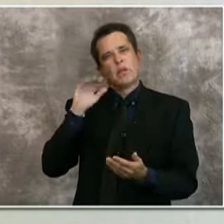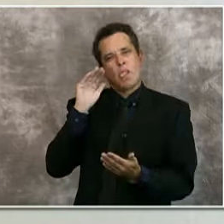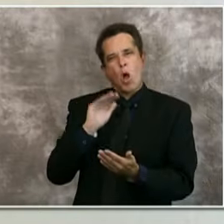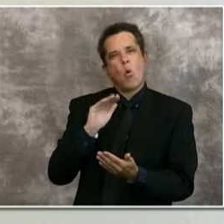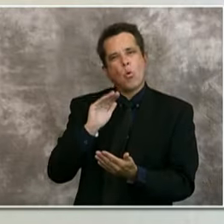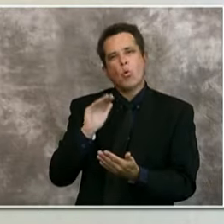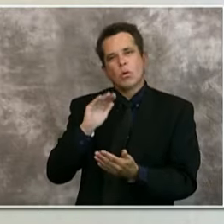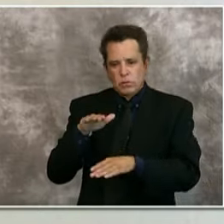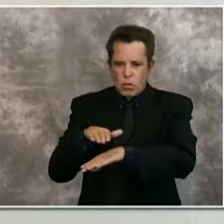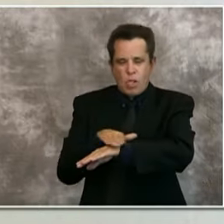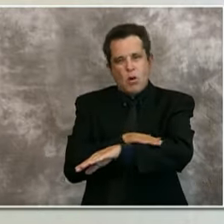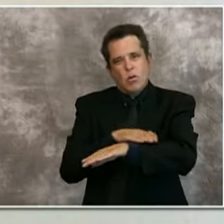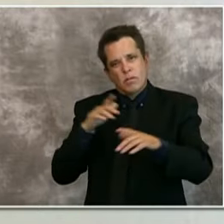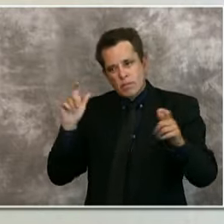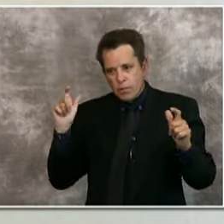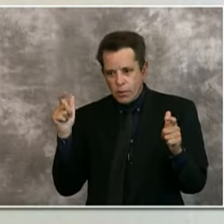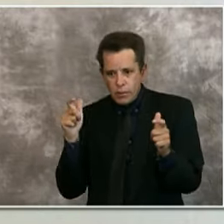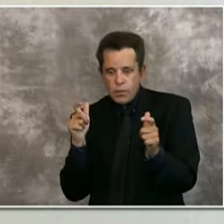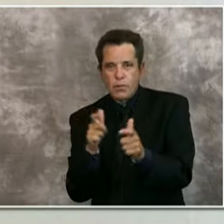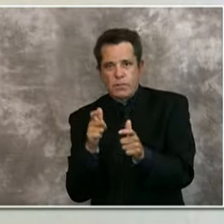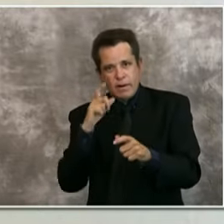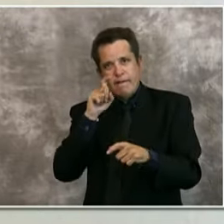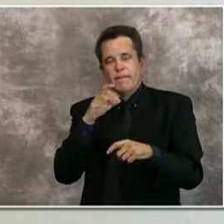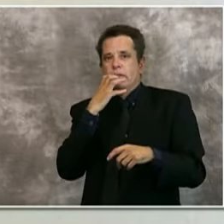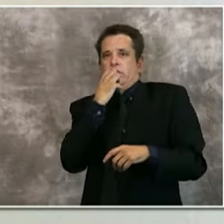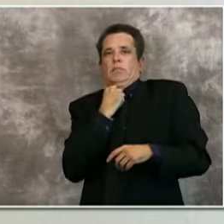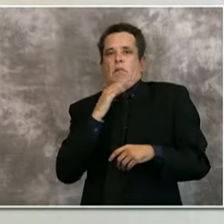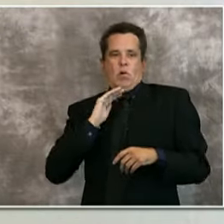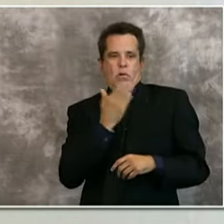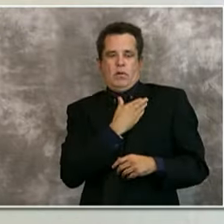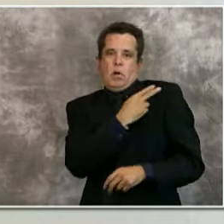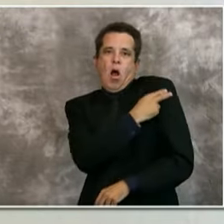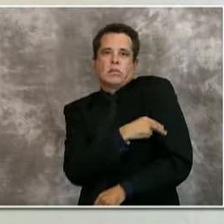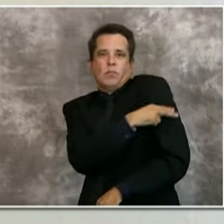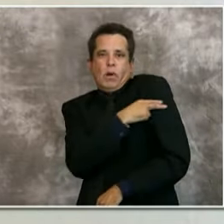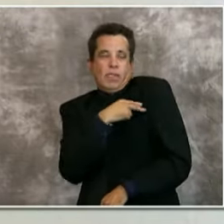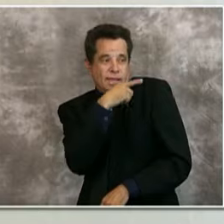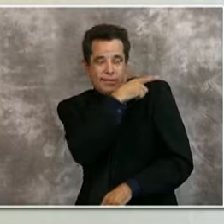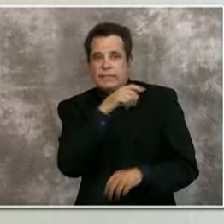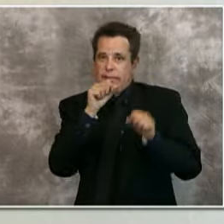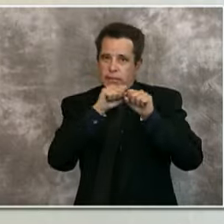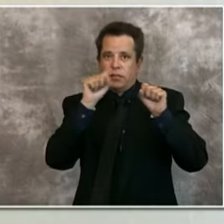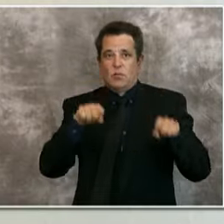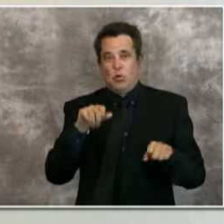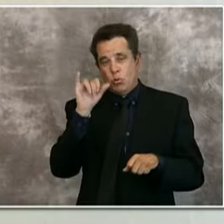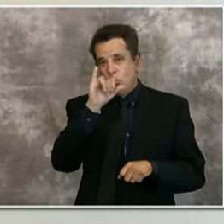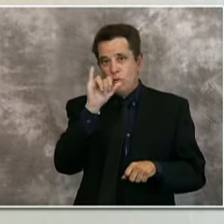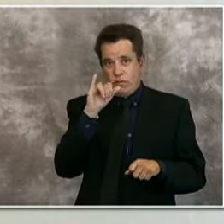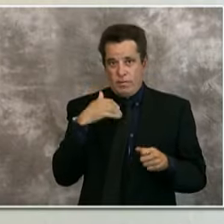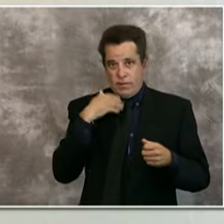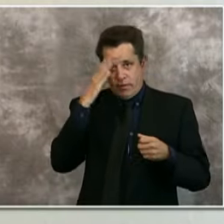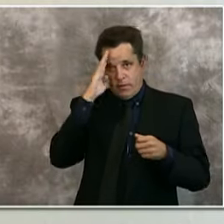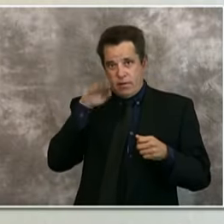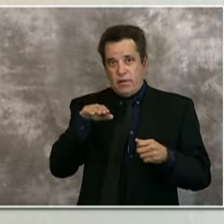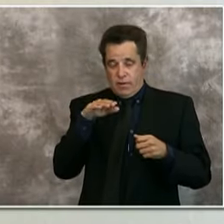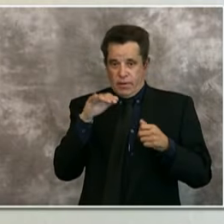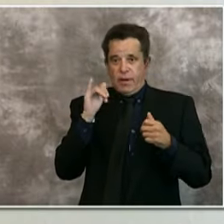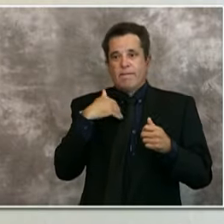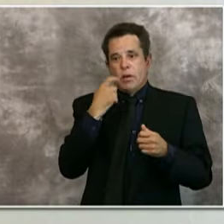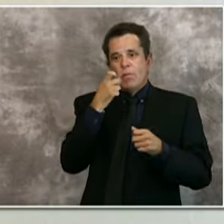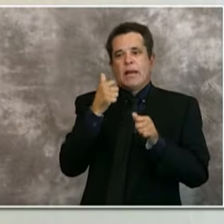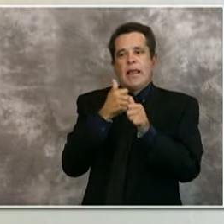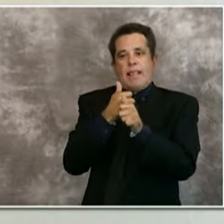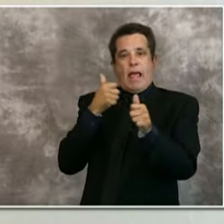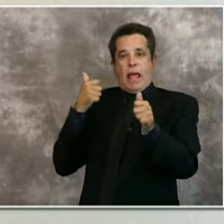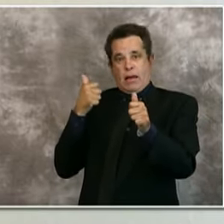is done out of a desire to preserve the integrity of our healthcare system. And it's worth repeating that it is expected to be a lag between a